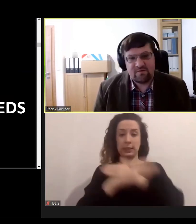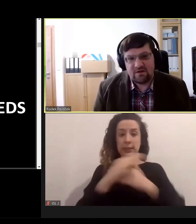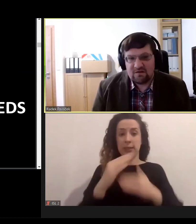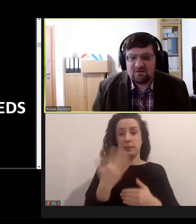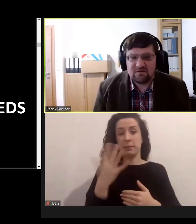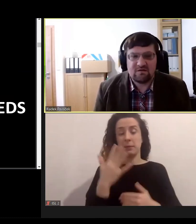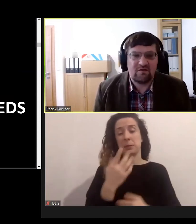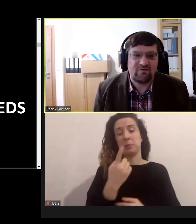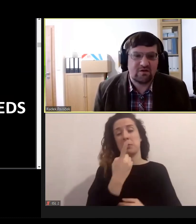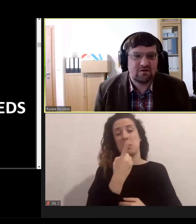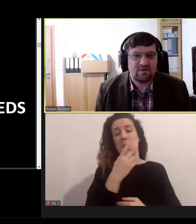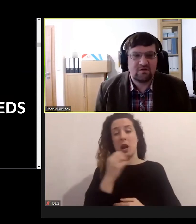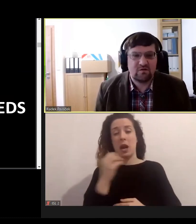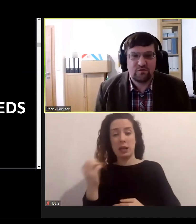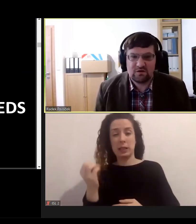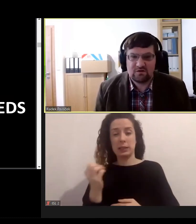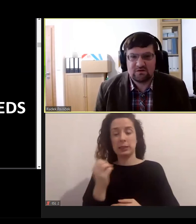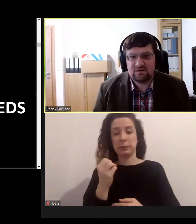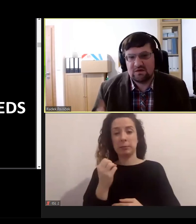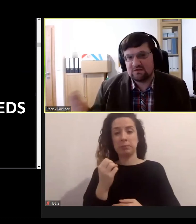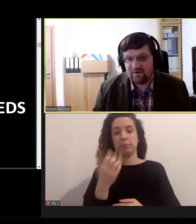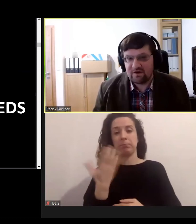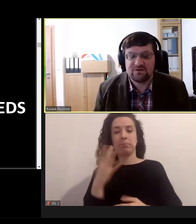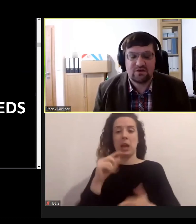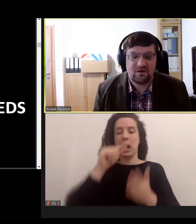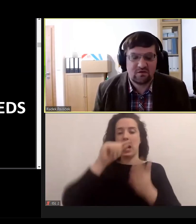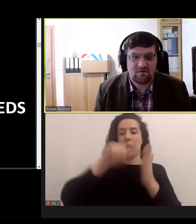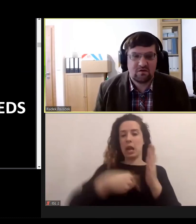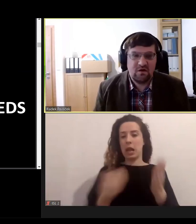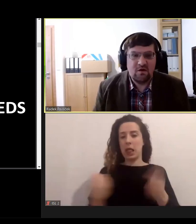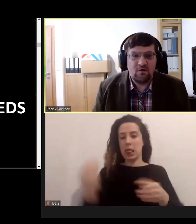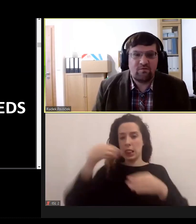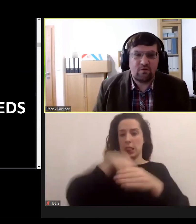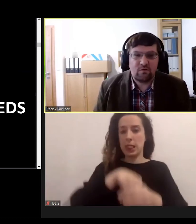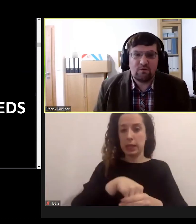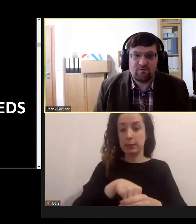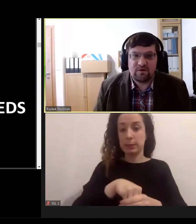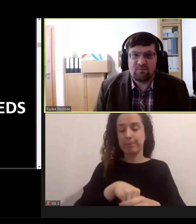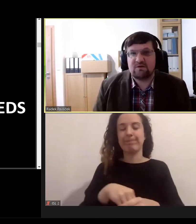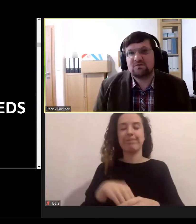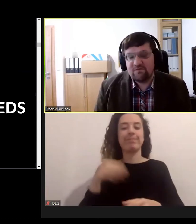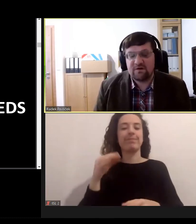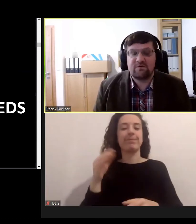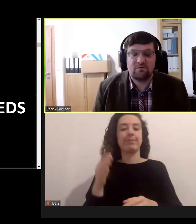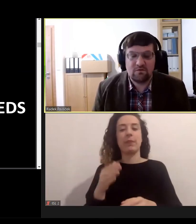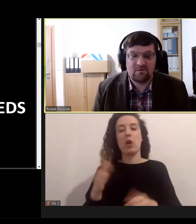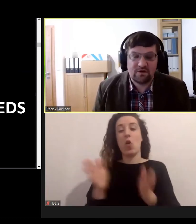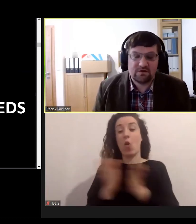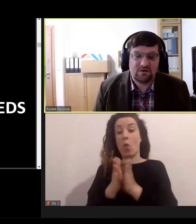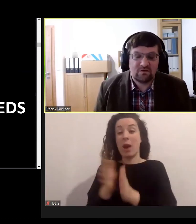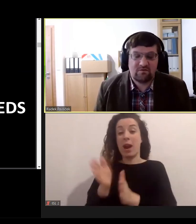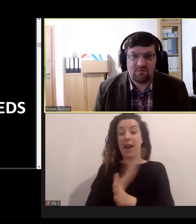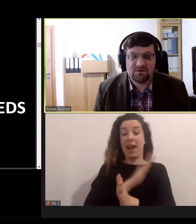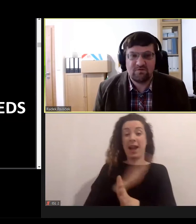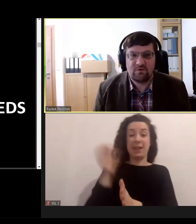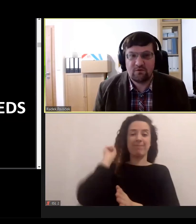transformation was not led by CEO, CTO, rector, or vice dean, but it